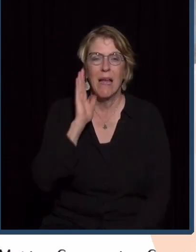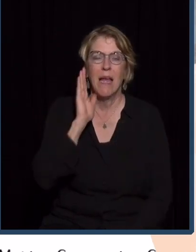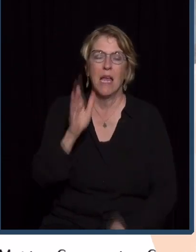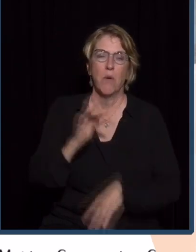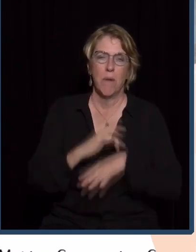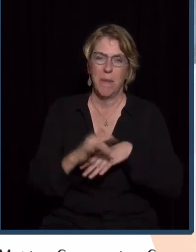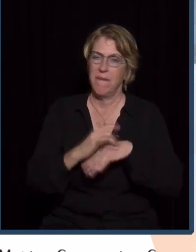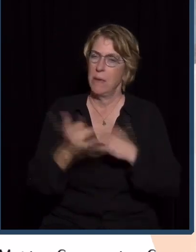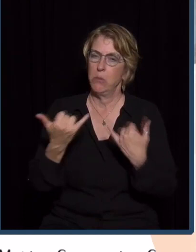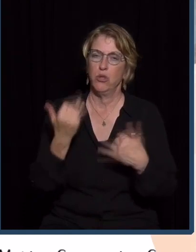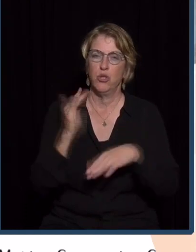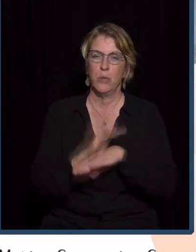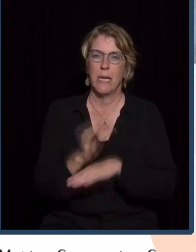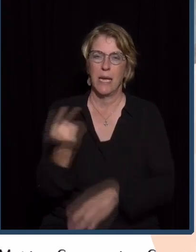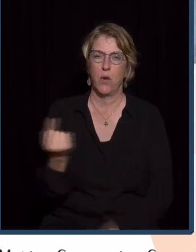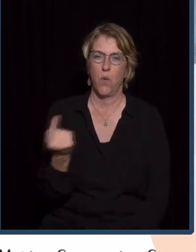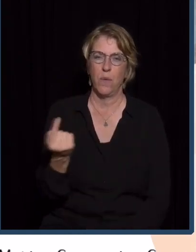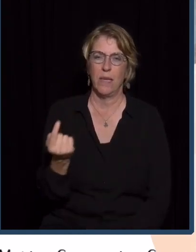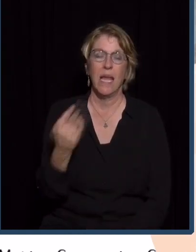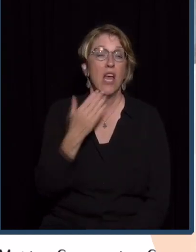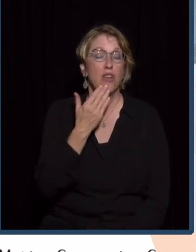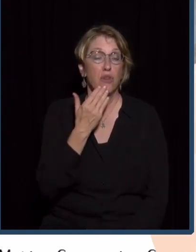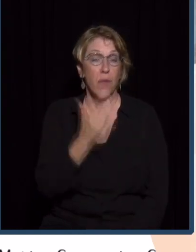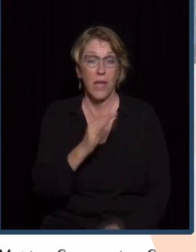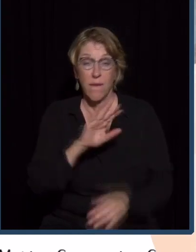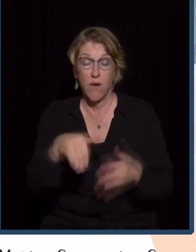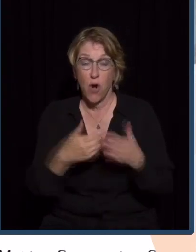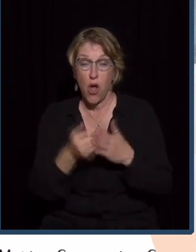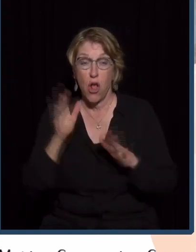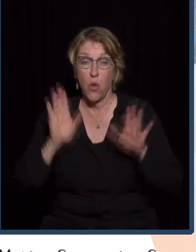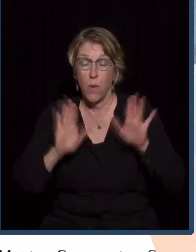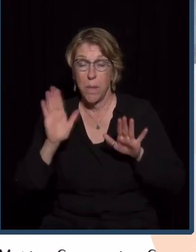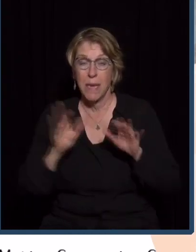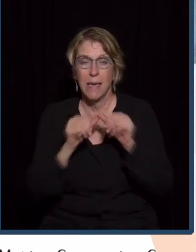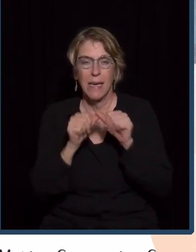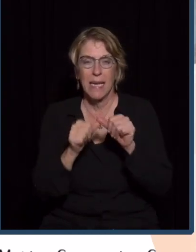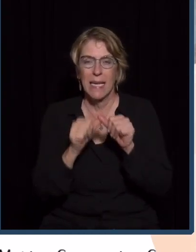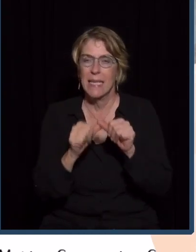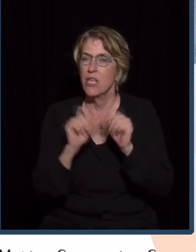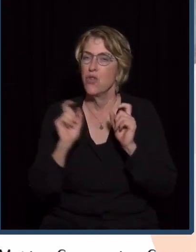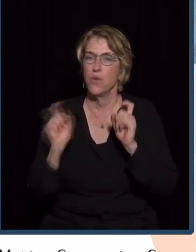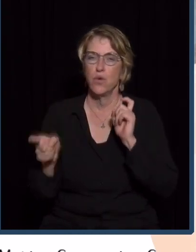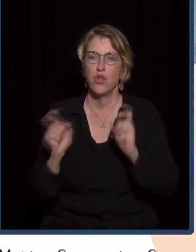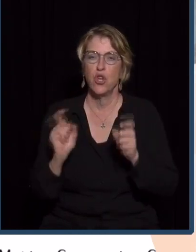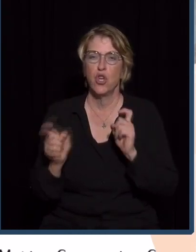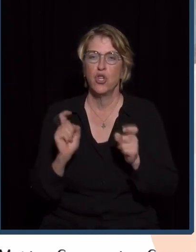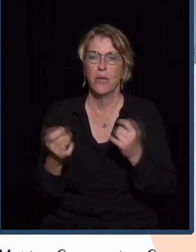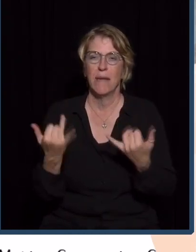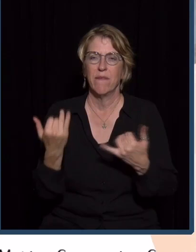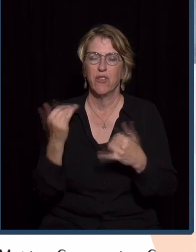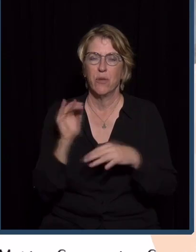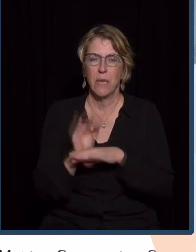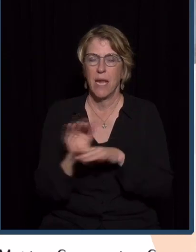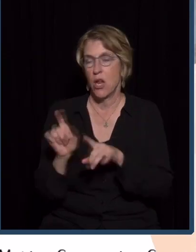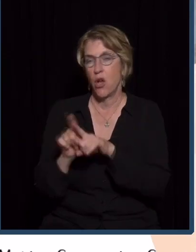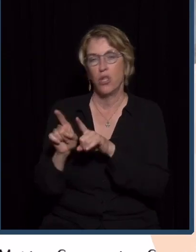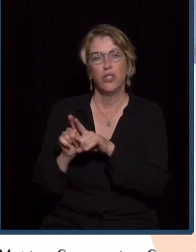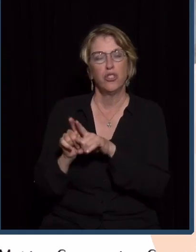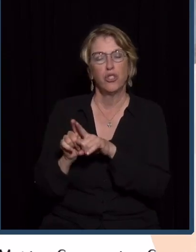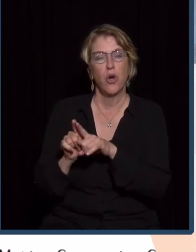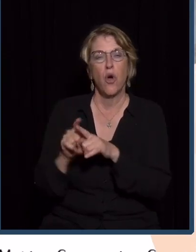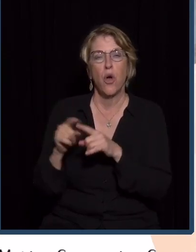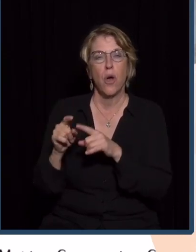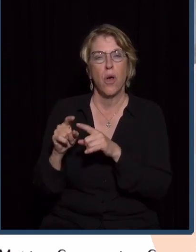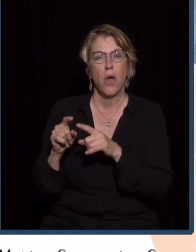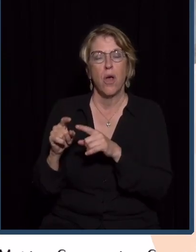you tonight. So thank you to all of you who are bidding and who have continued to give tonight. I do have an update for you on the giving. I see a few